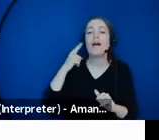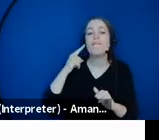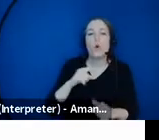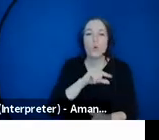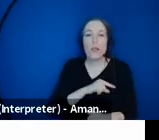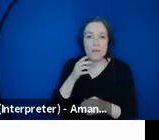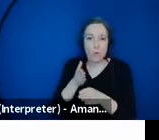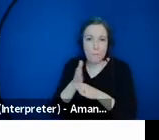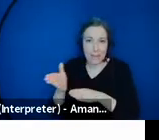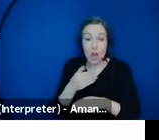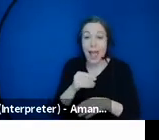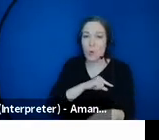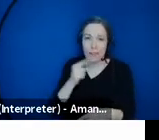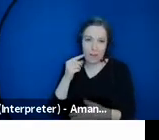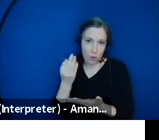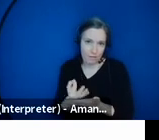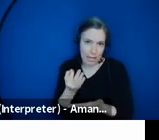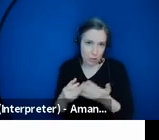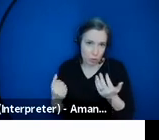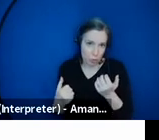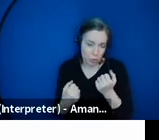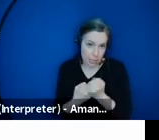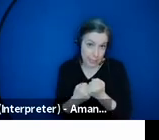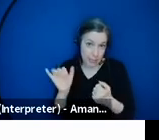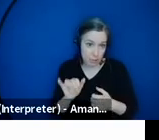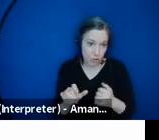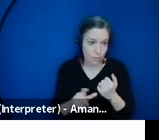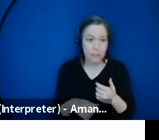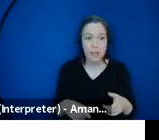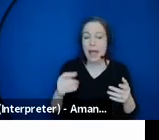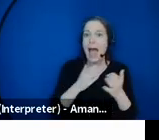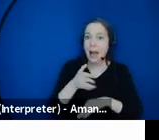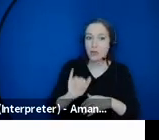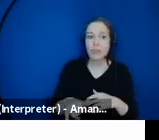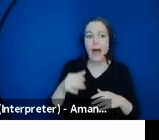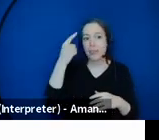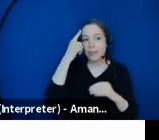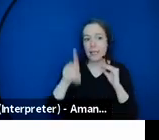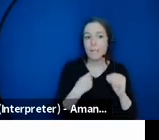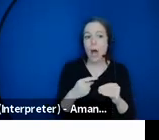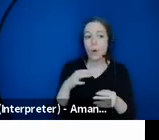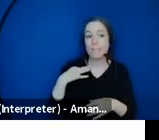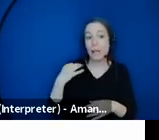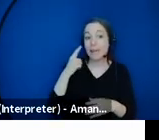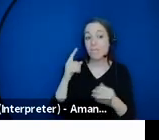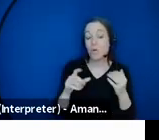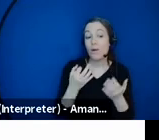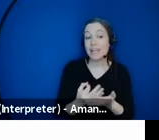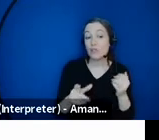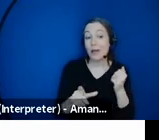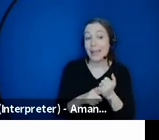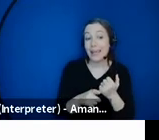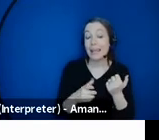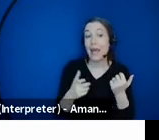After you apply, definitely start thinking about financial aid and filing the FAFSA and Shelby is going to get into all of that. So I will be